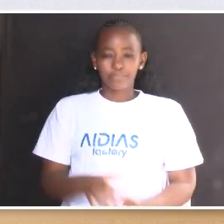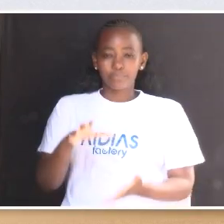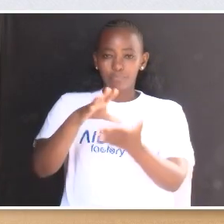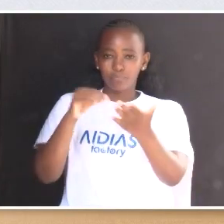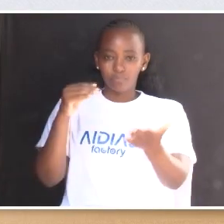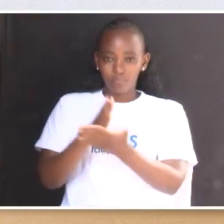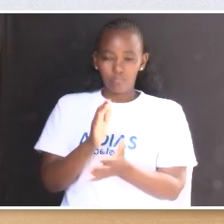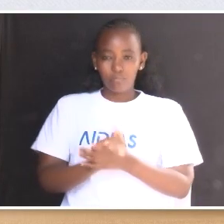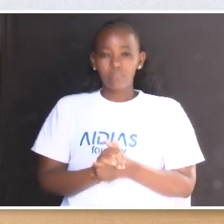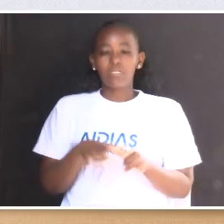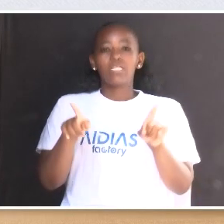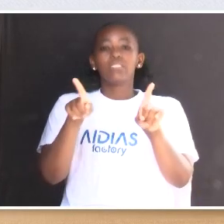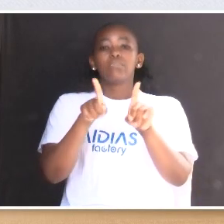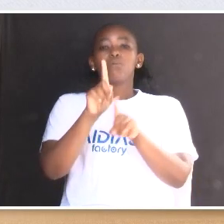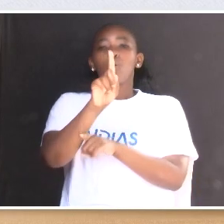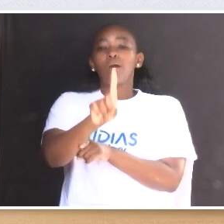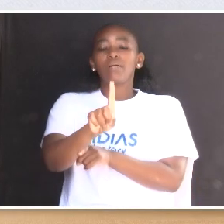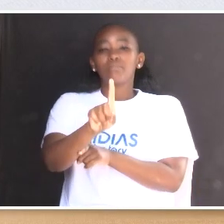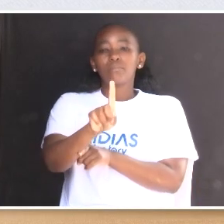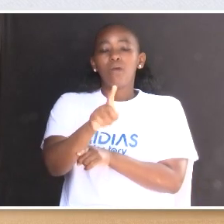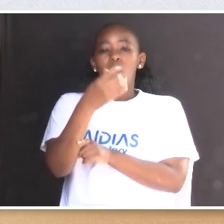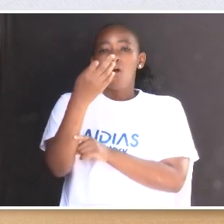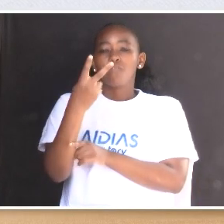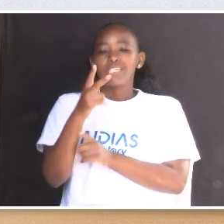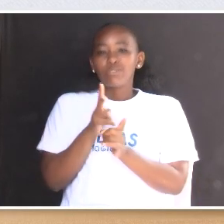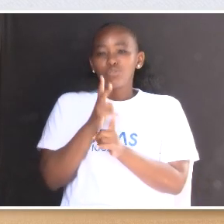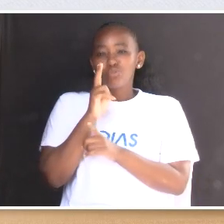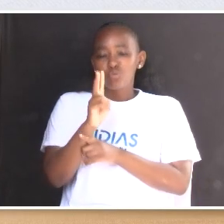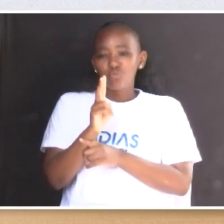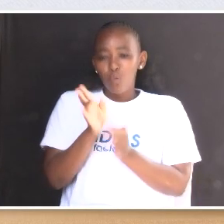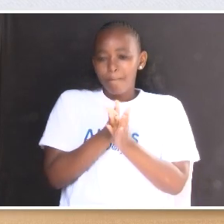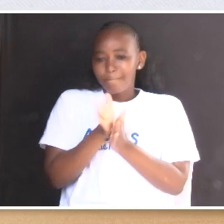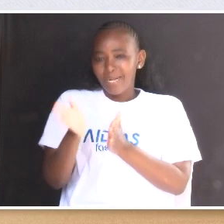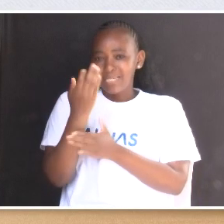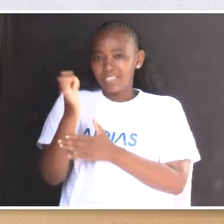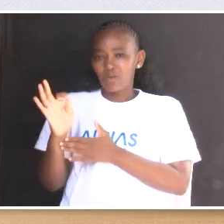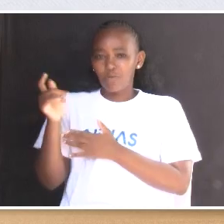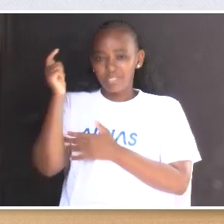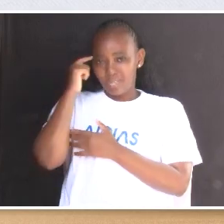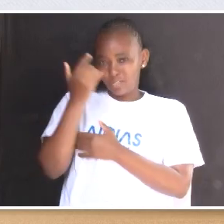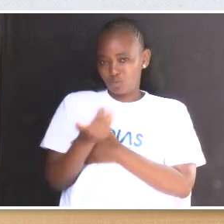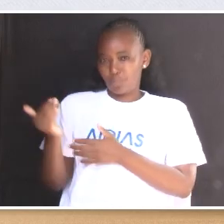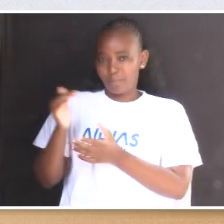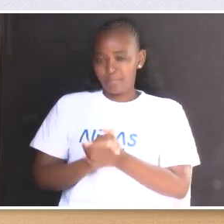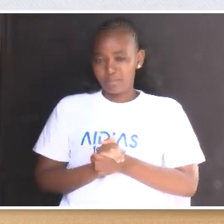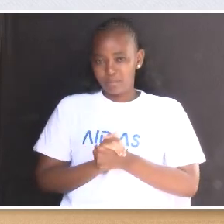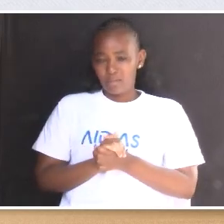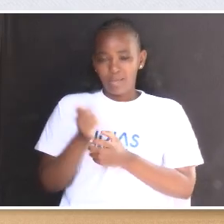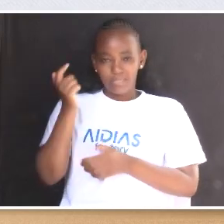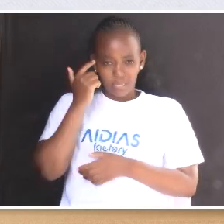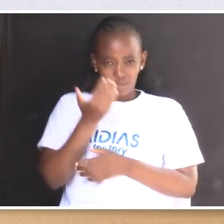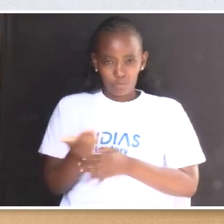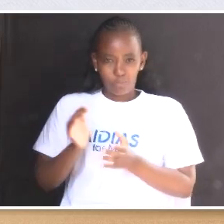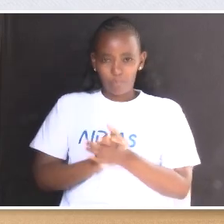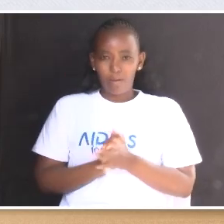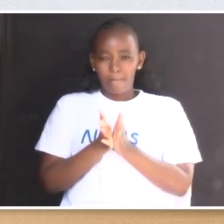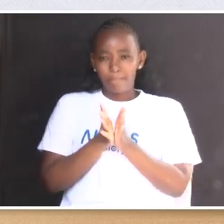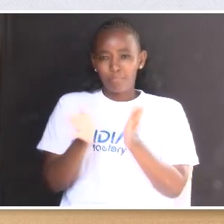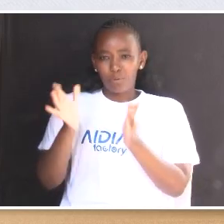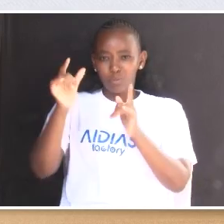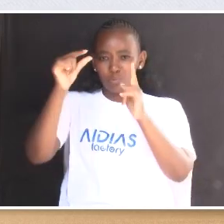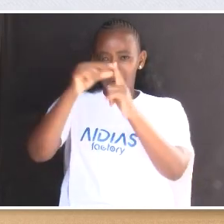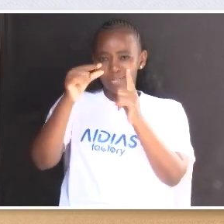copyright is just one of the two branches of intellectual property. So intellectual property is the broad